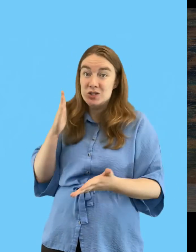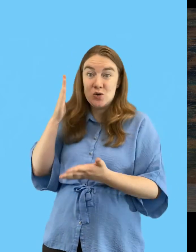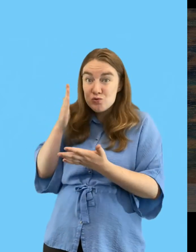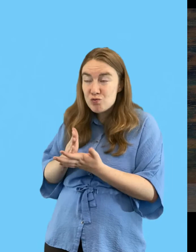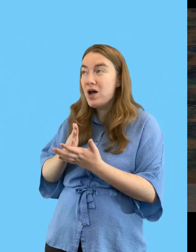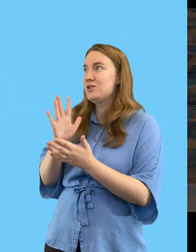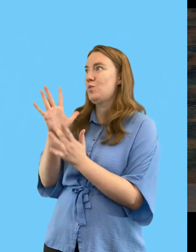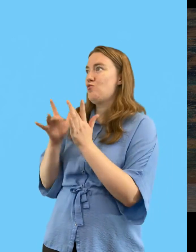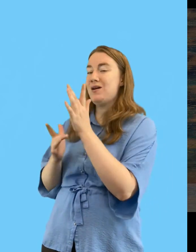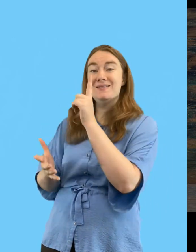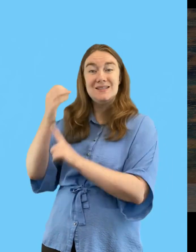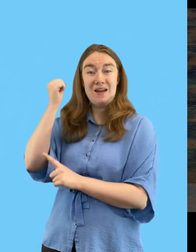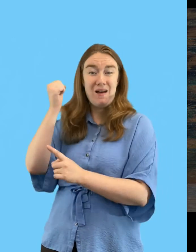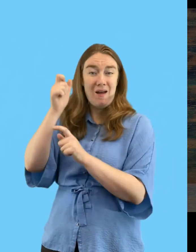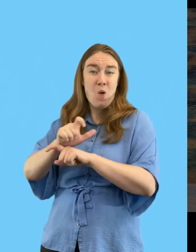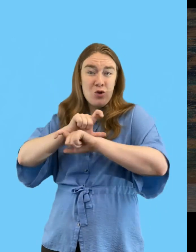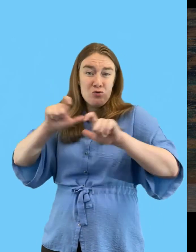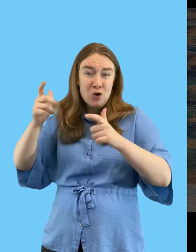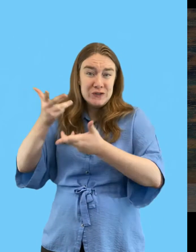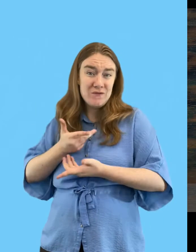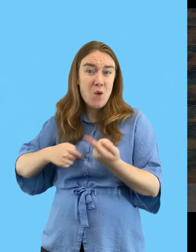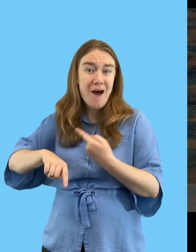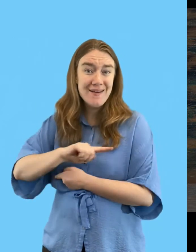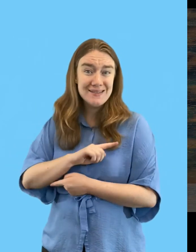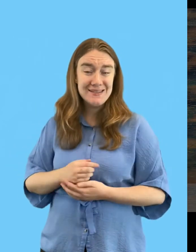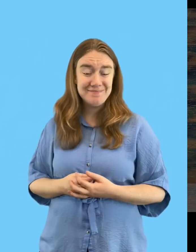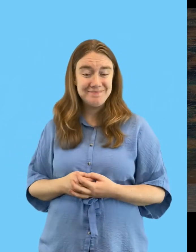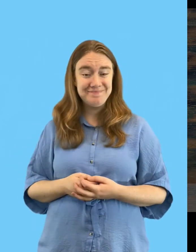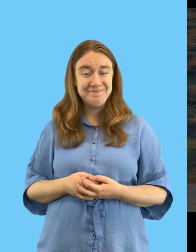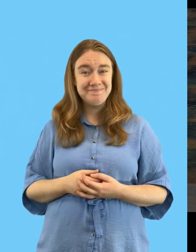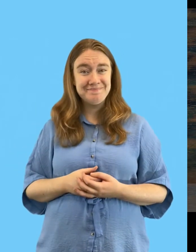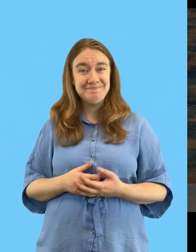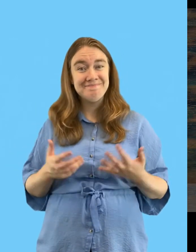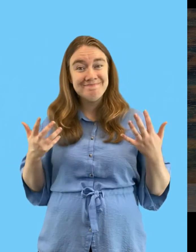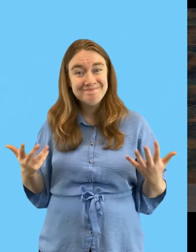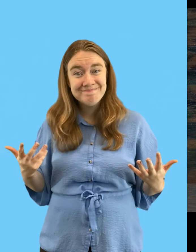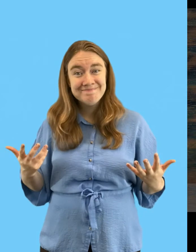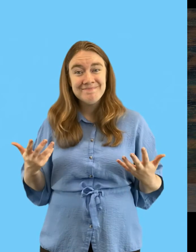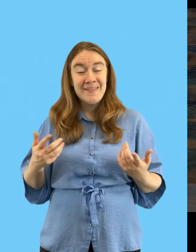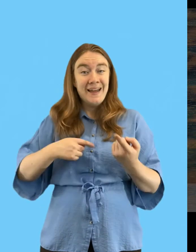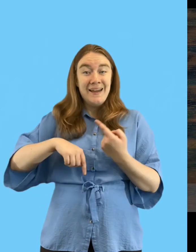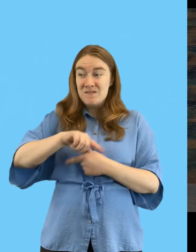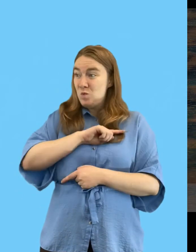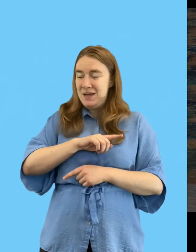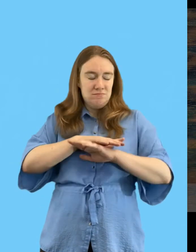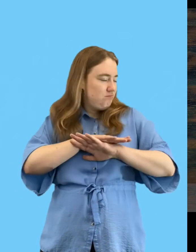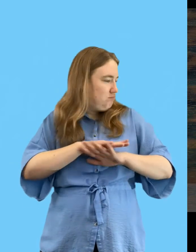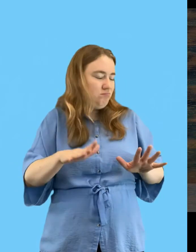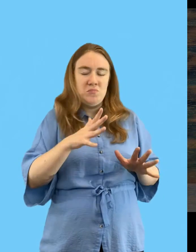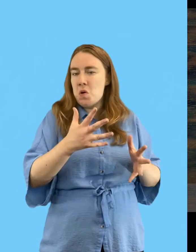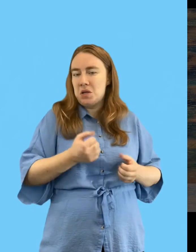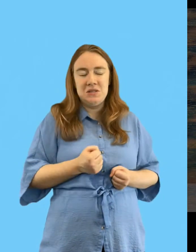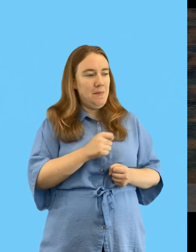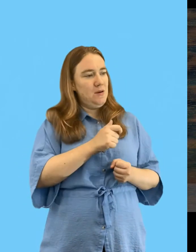what Christ has done for us. But the most simplest way I can put it is that an unwillingness to forgive someone else who's